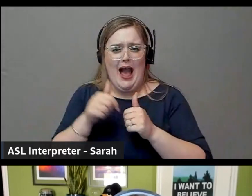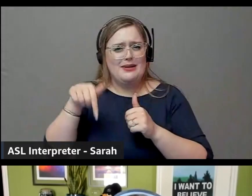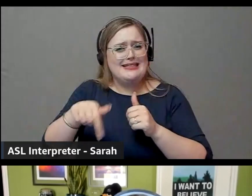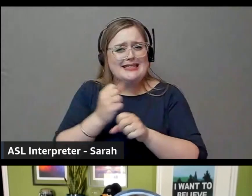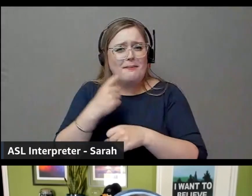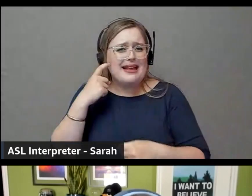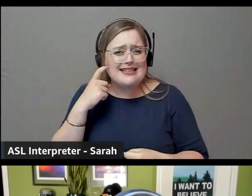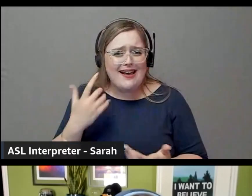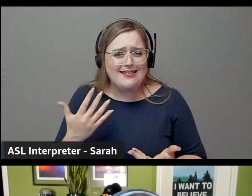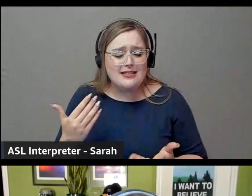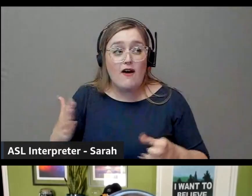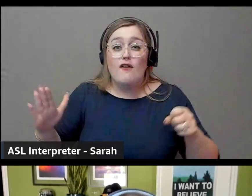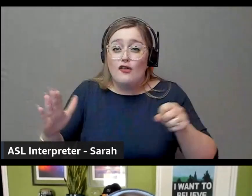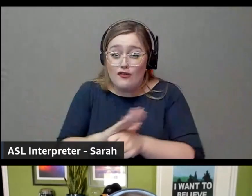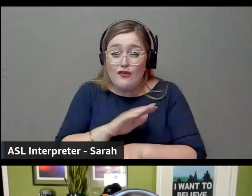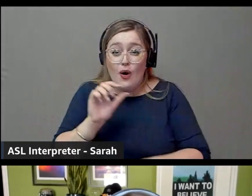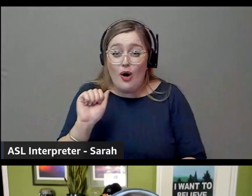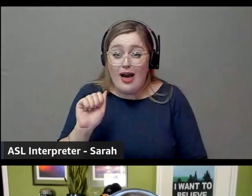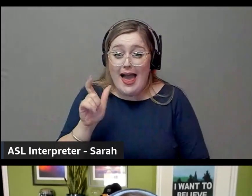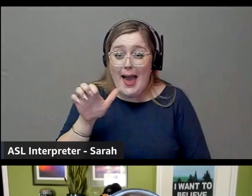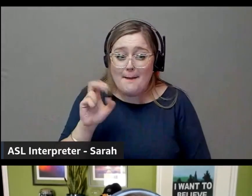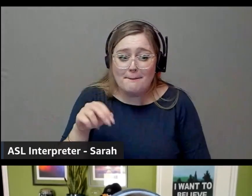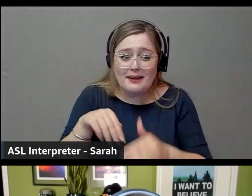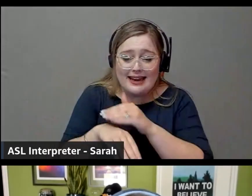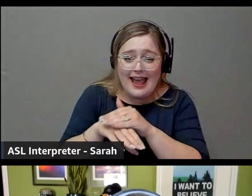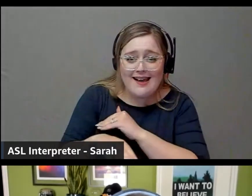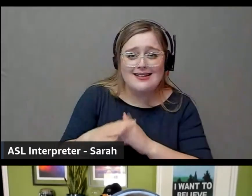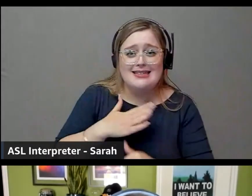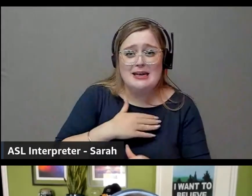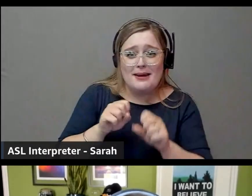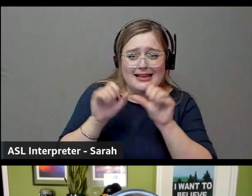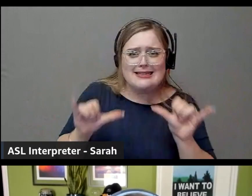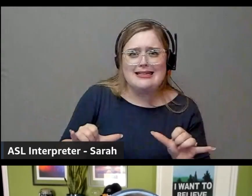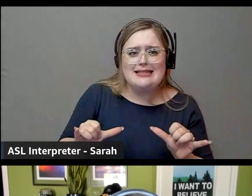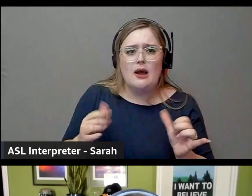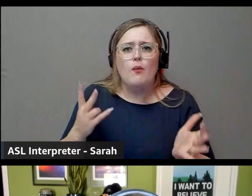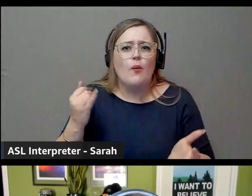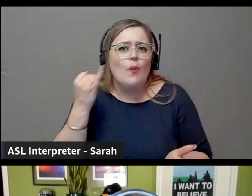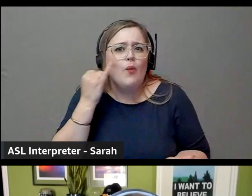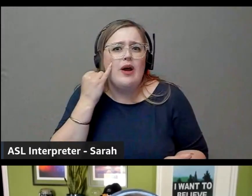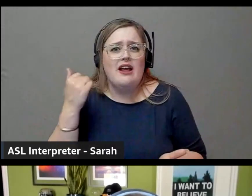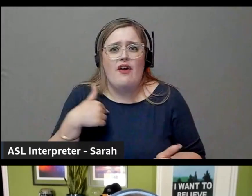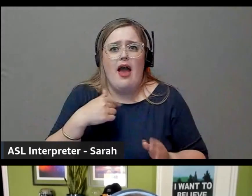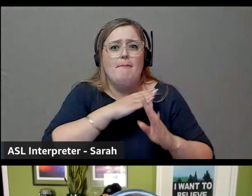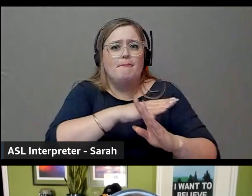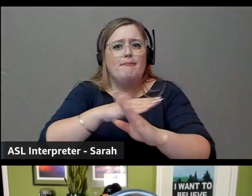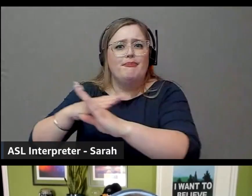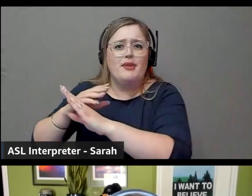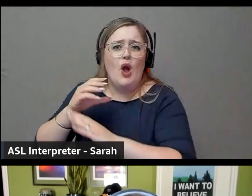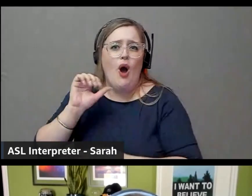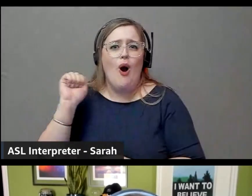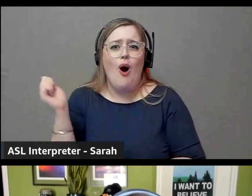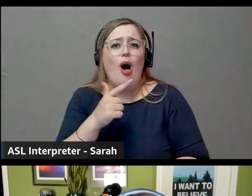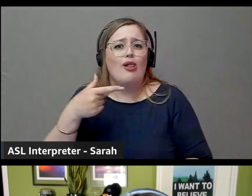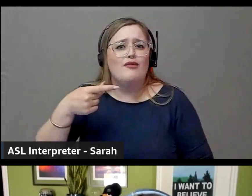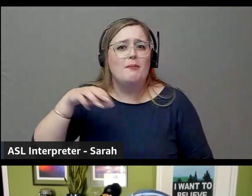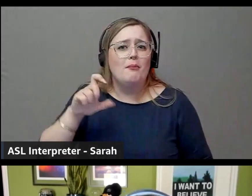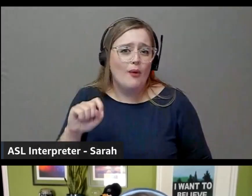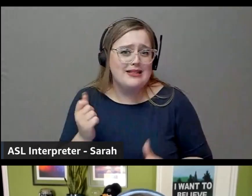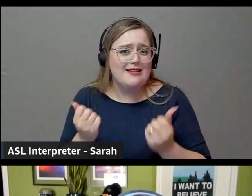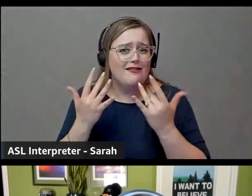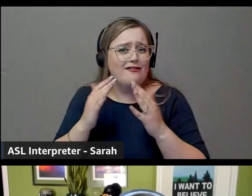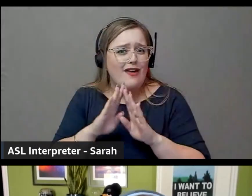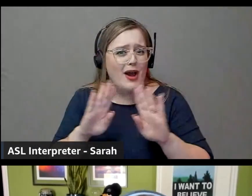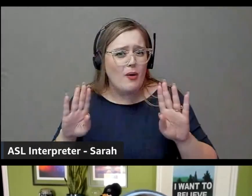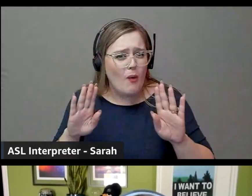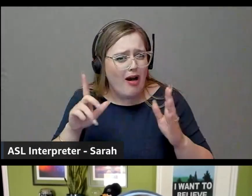I have full administrative access to my system. What if I just go in there and block all the ports in the firewall, right? So the reason I want to mention